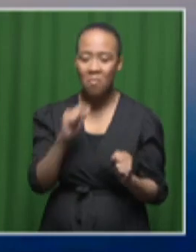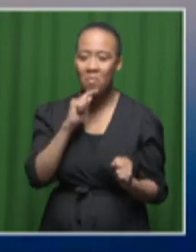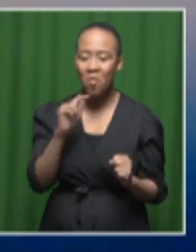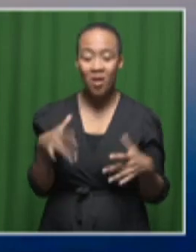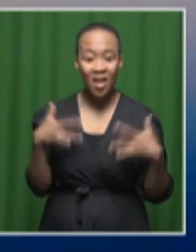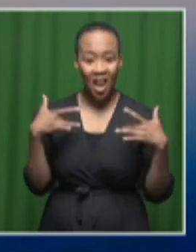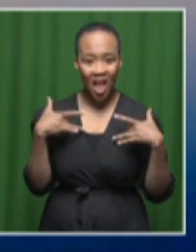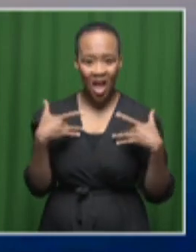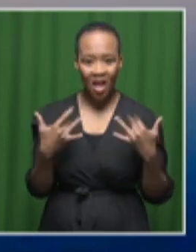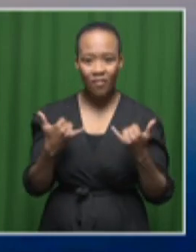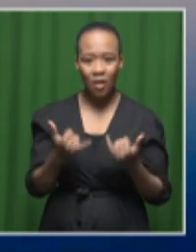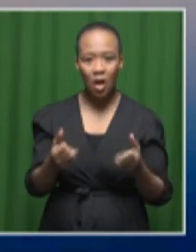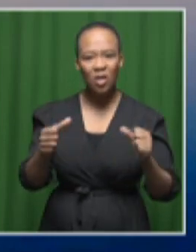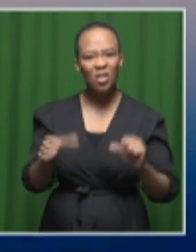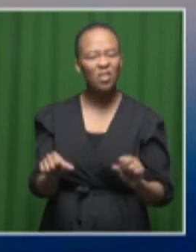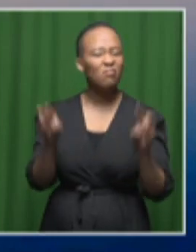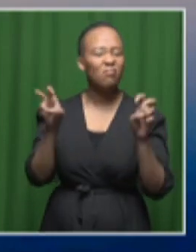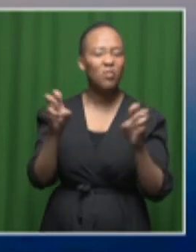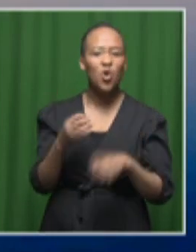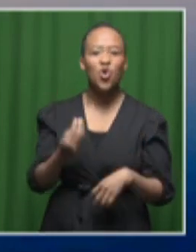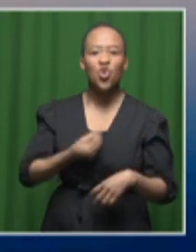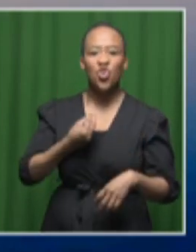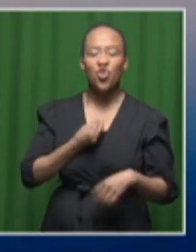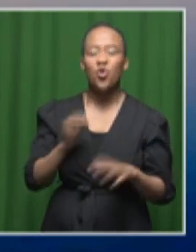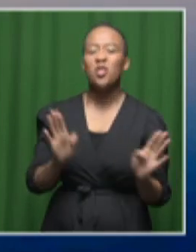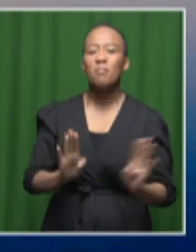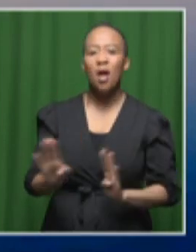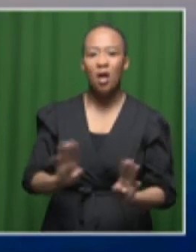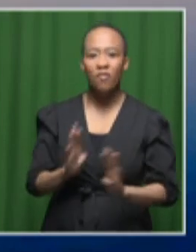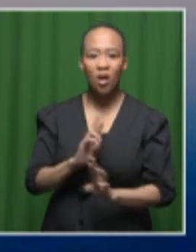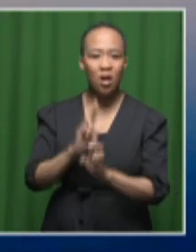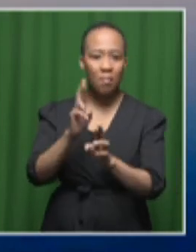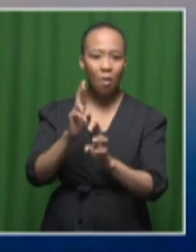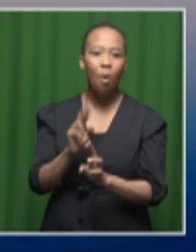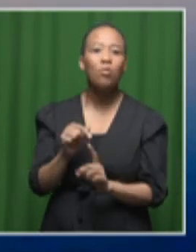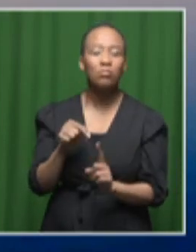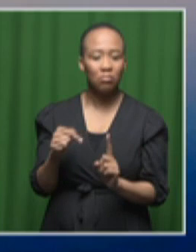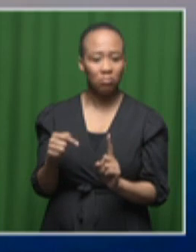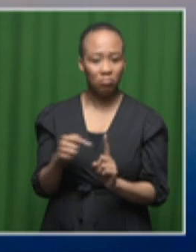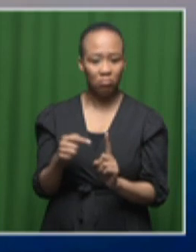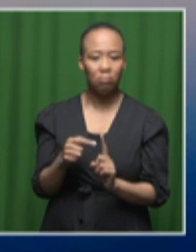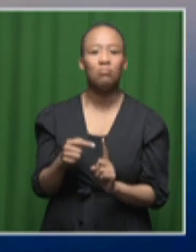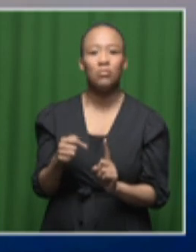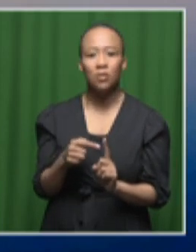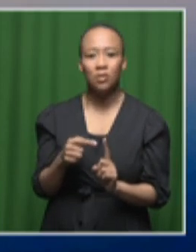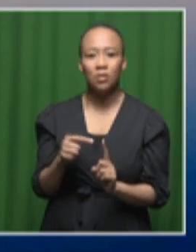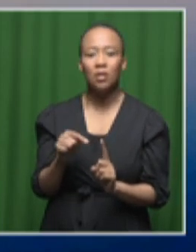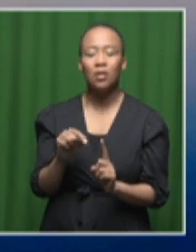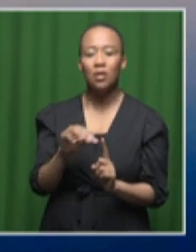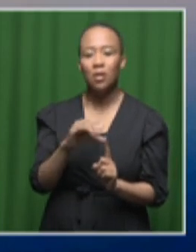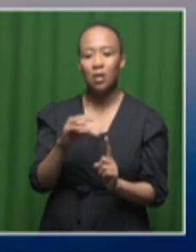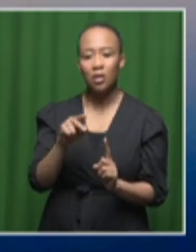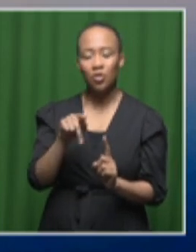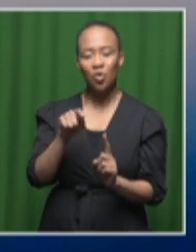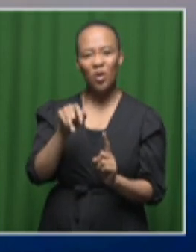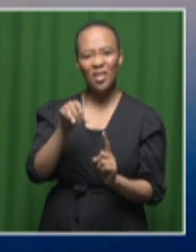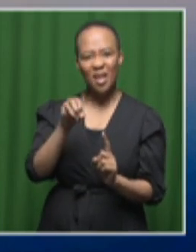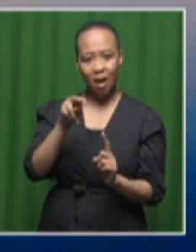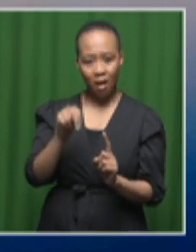The GenNext Youth Behaviour Report offers brand custodians a cheat sheet on South African youth. The